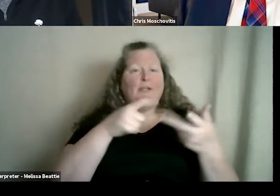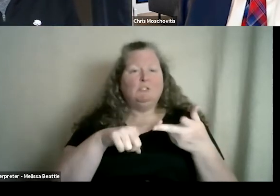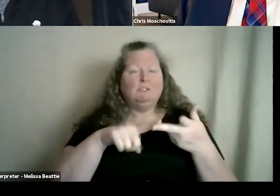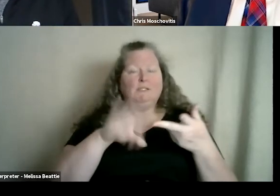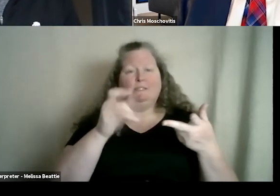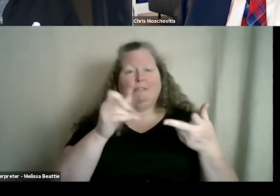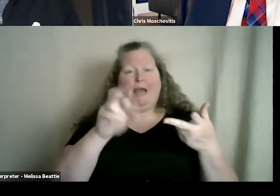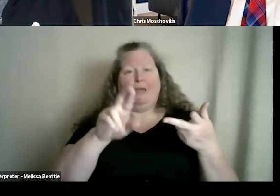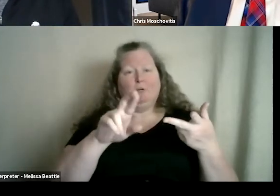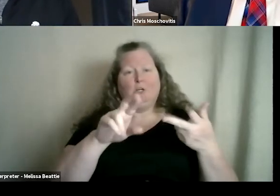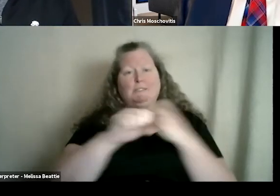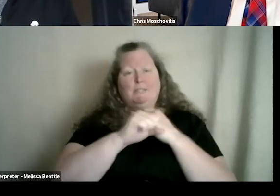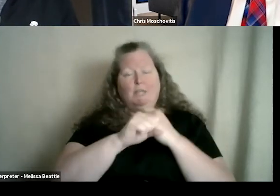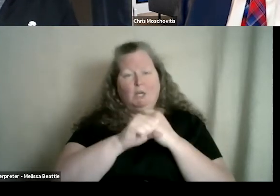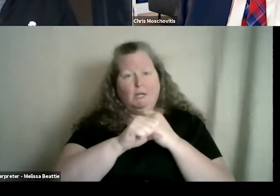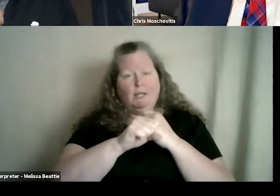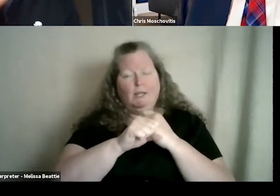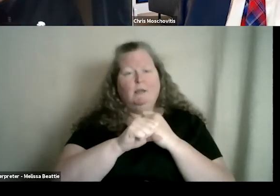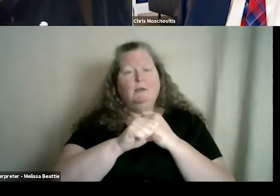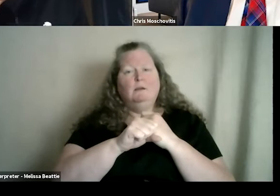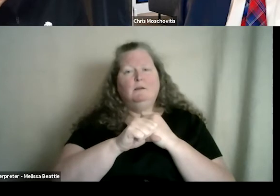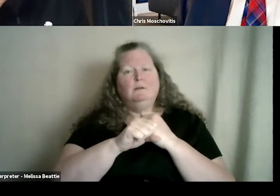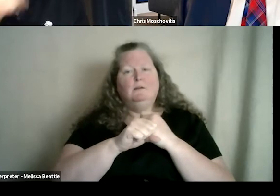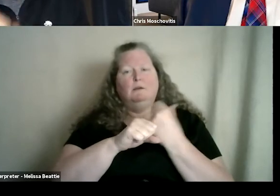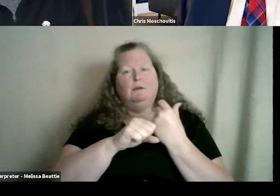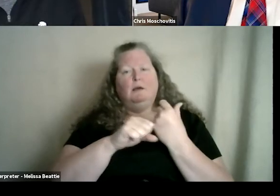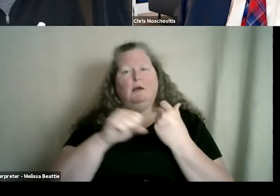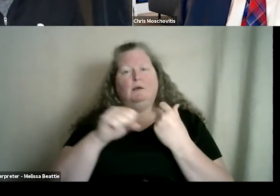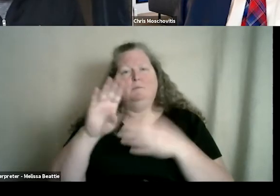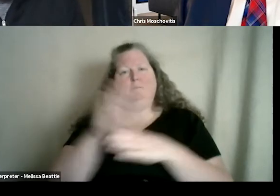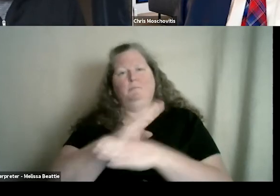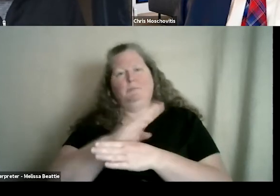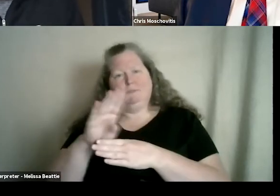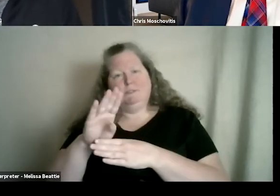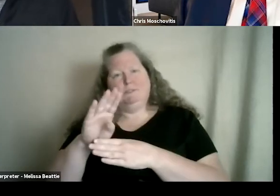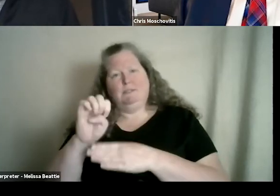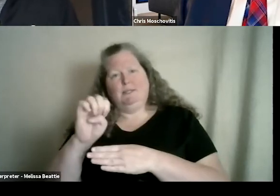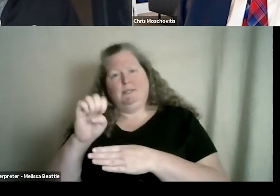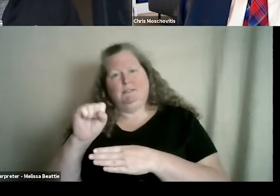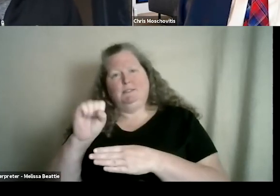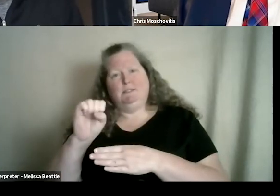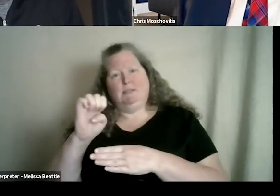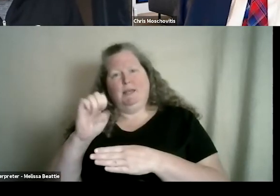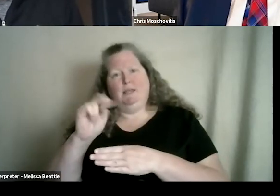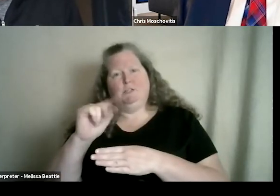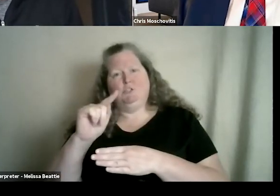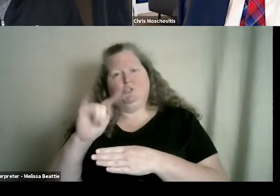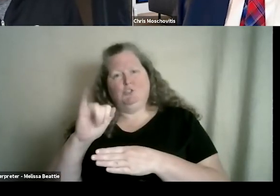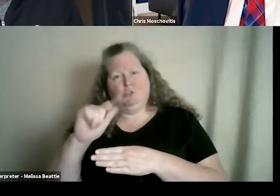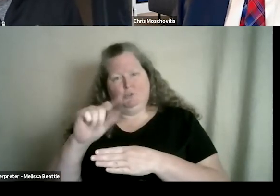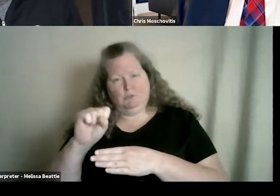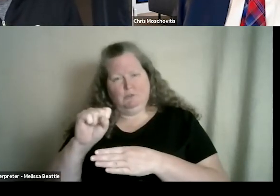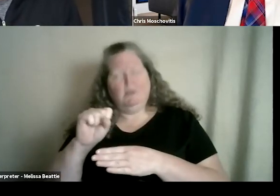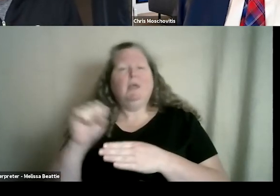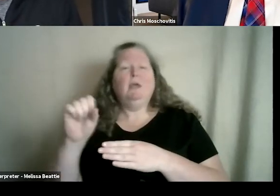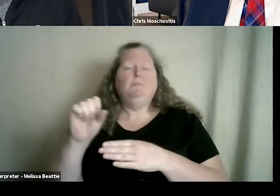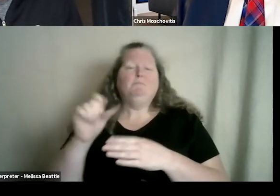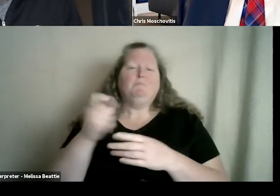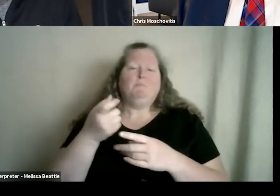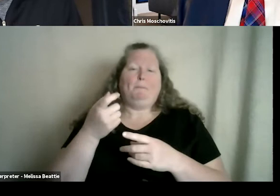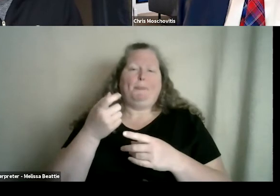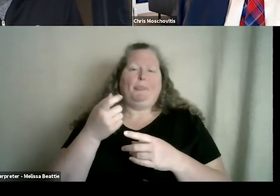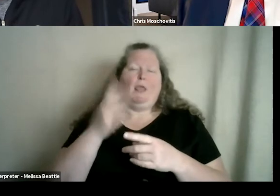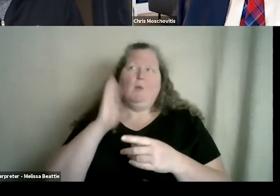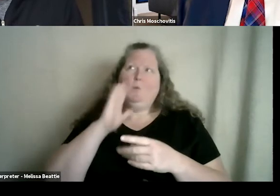Guide. It is a sequel to the first. It is put out by Wiley, like the first book. It is going